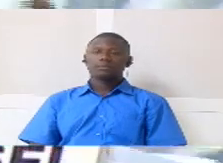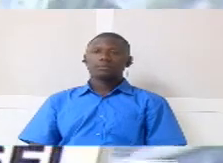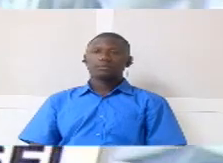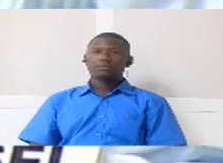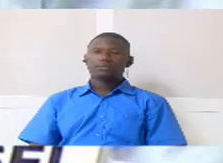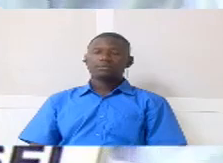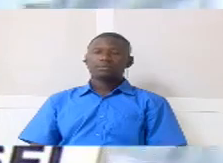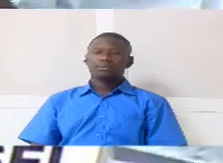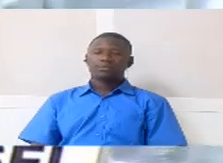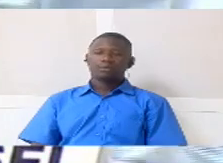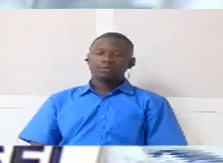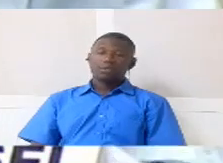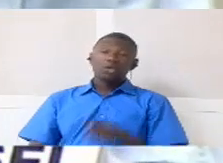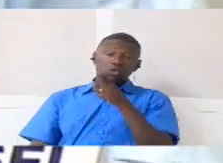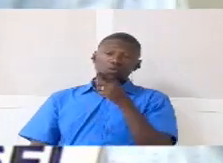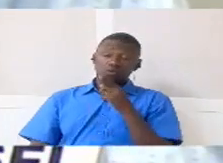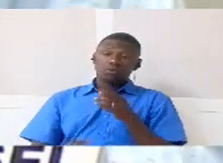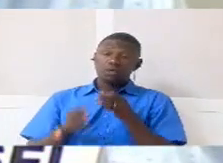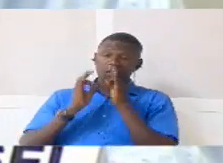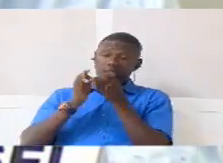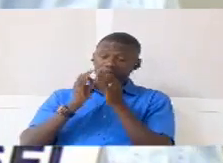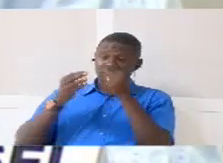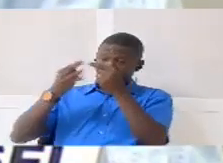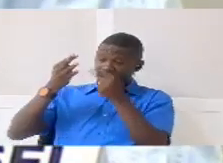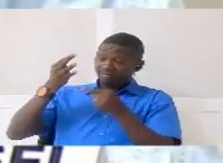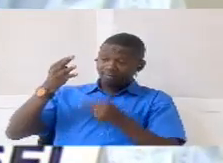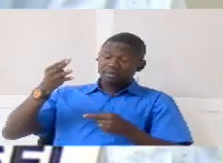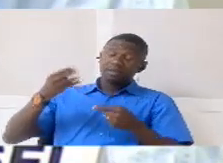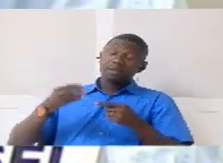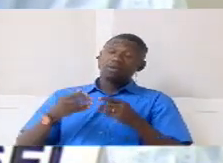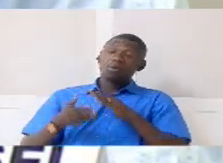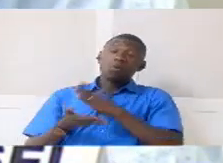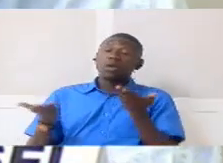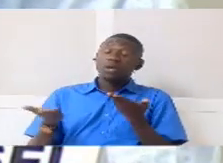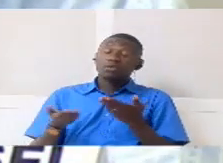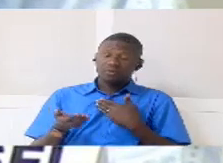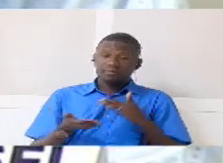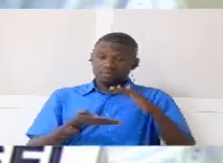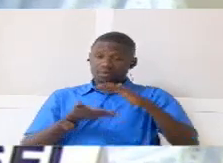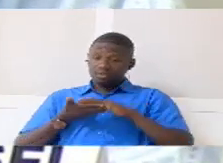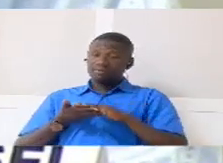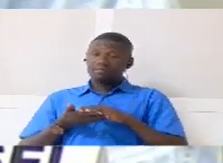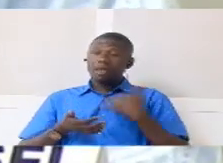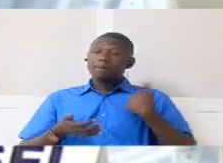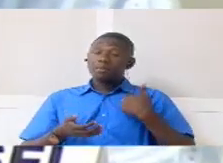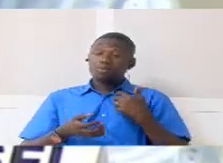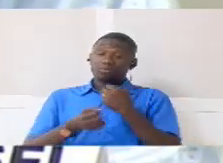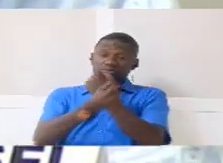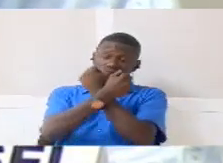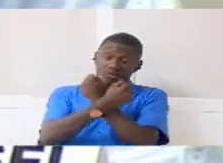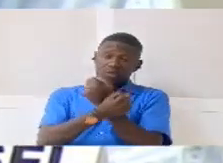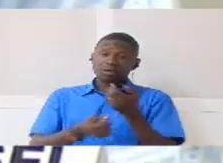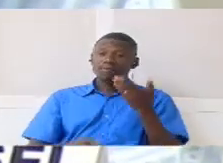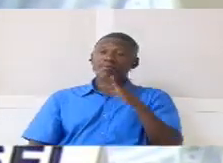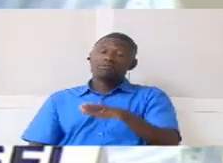You've mentioned the various sources where you would receive your inmates from. Yebunda Jamafo,